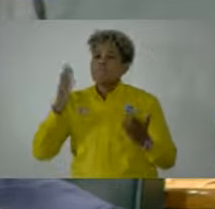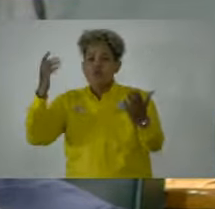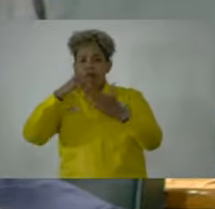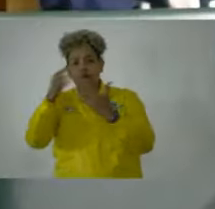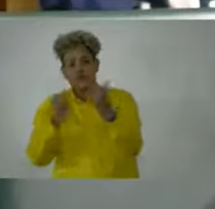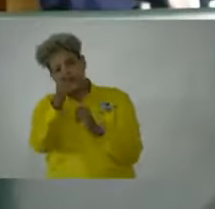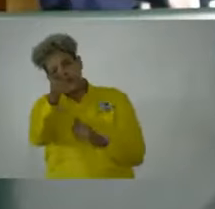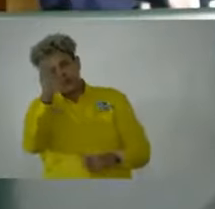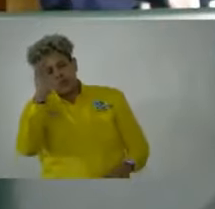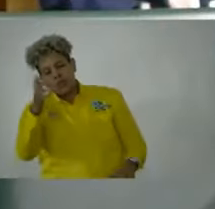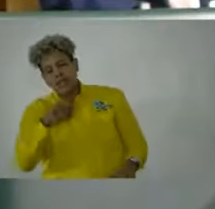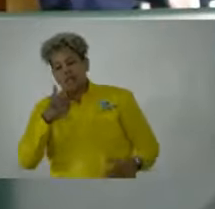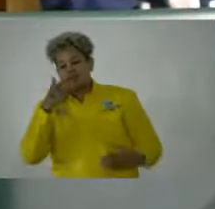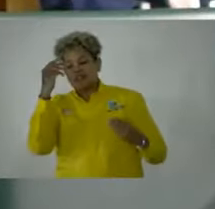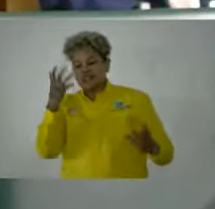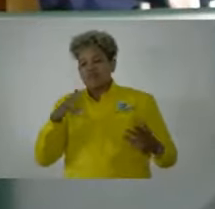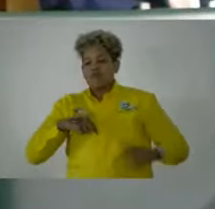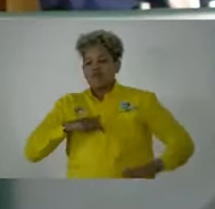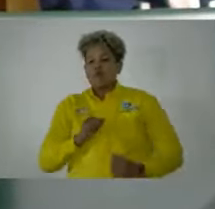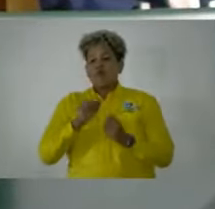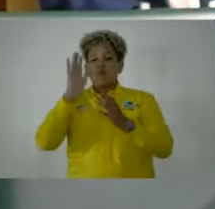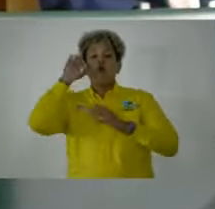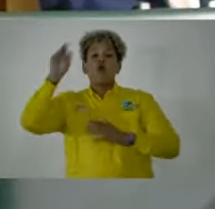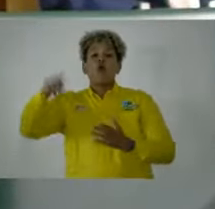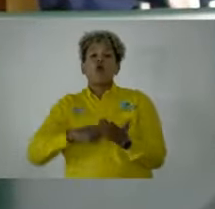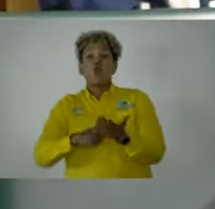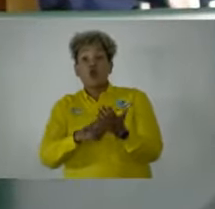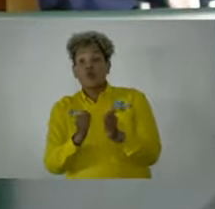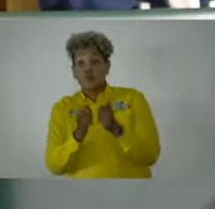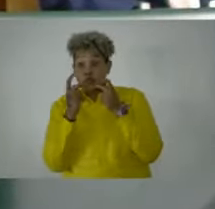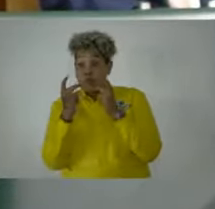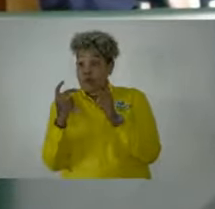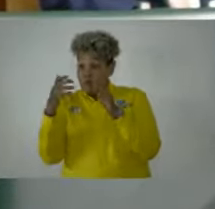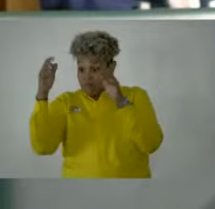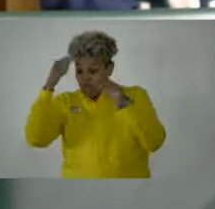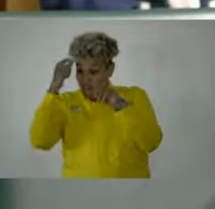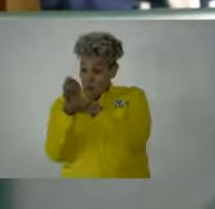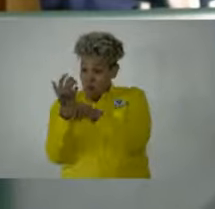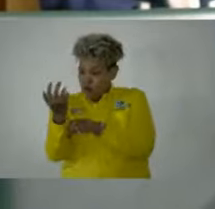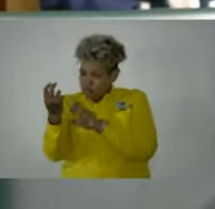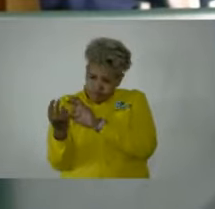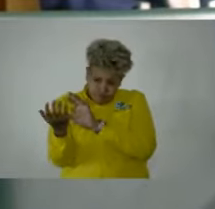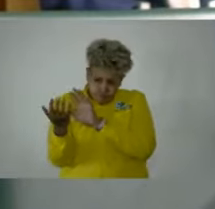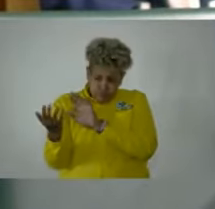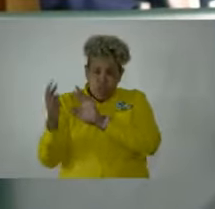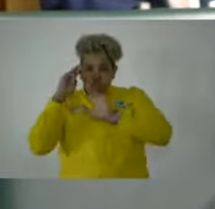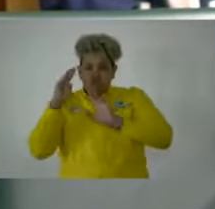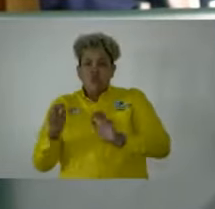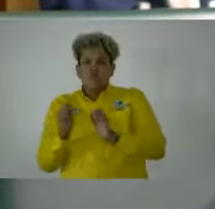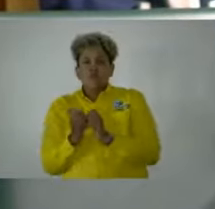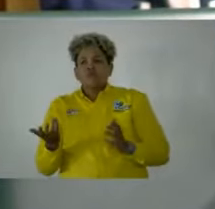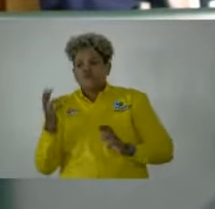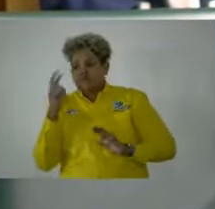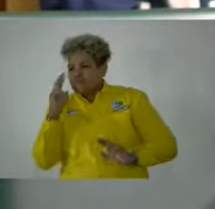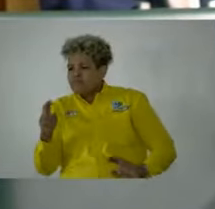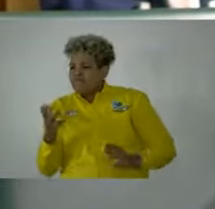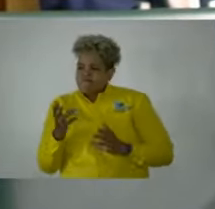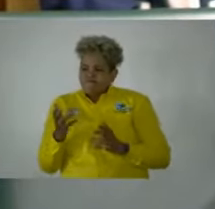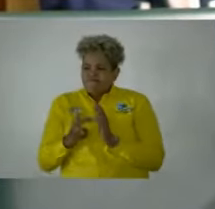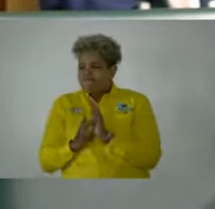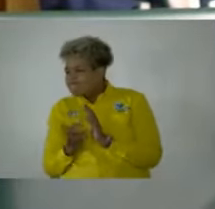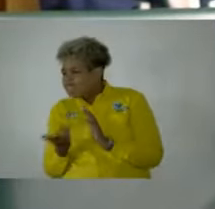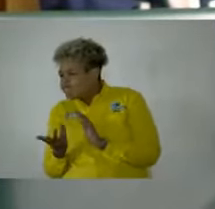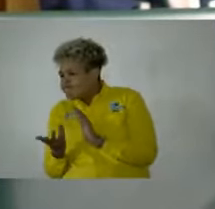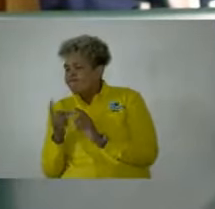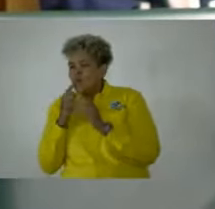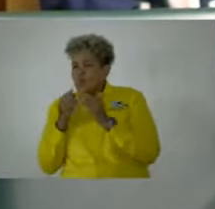with you. As I've said, we will approach all negotiations with the public sector workers and their representatives with respect,